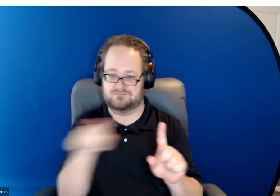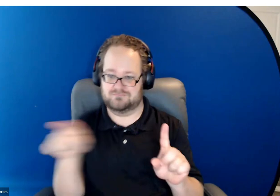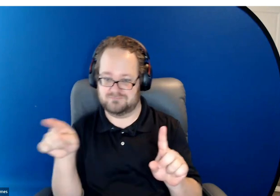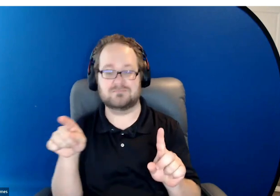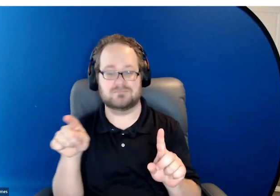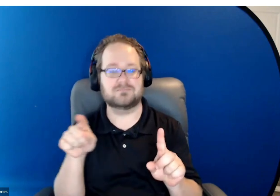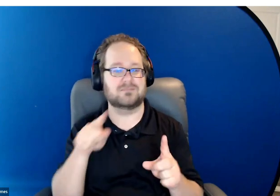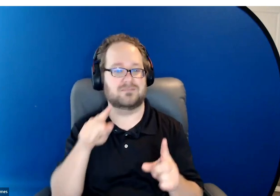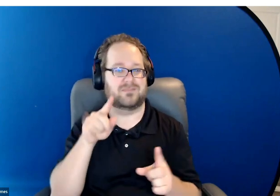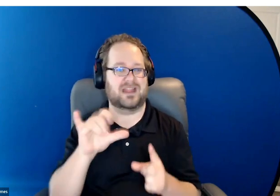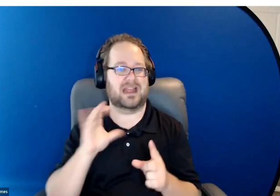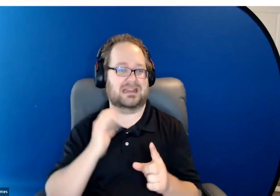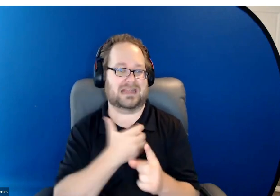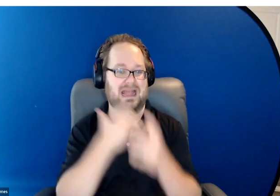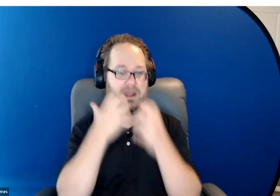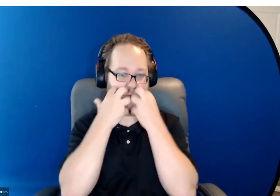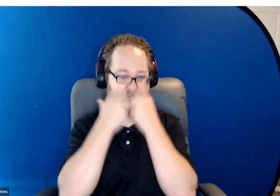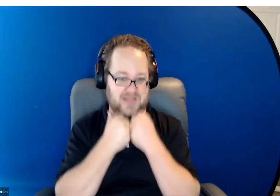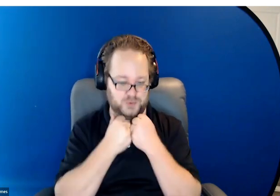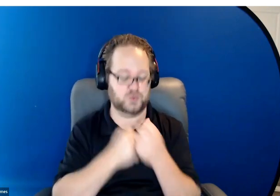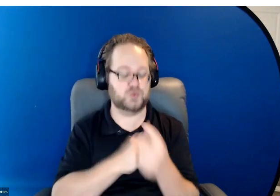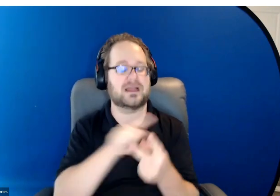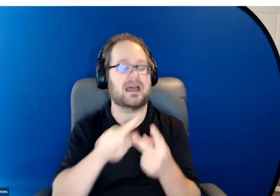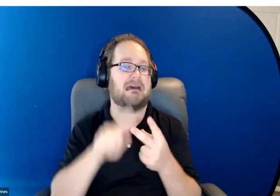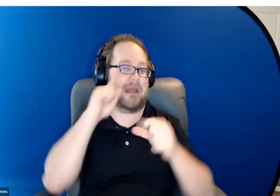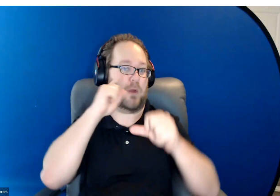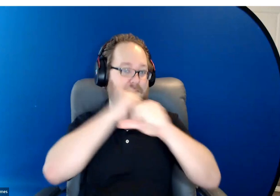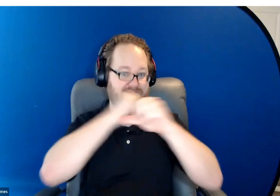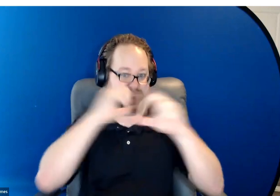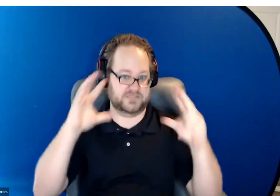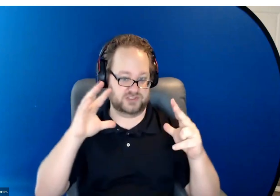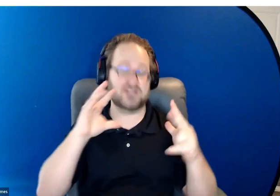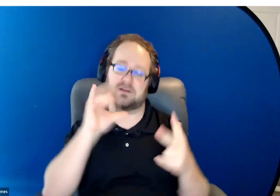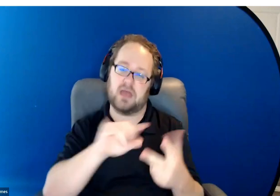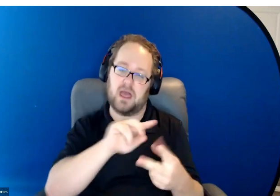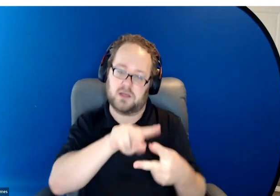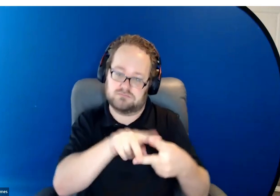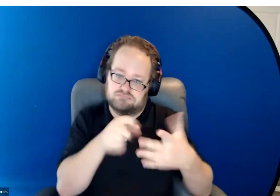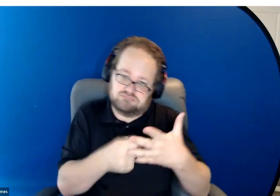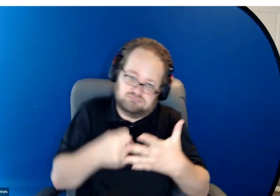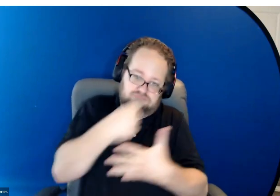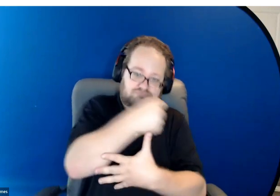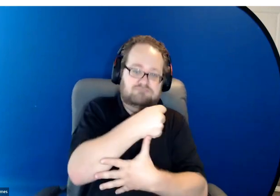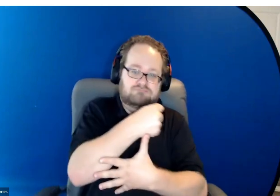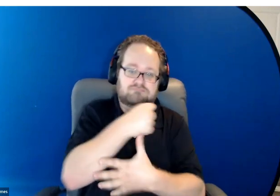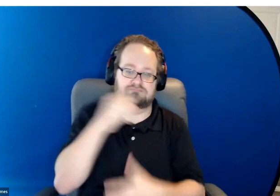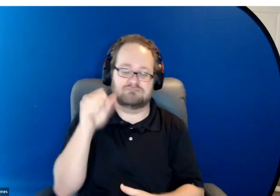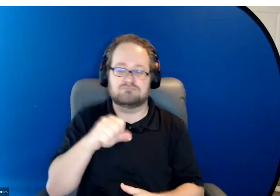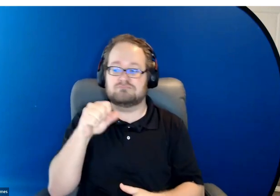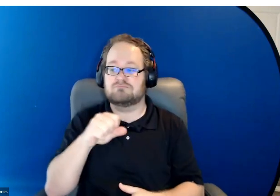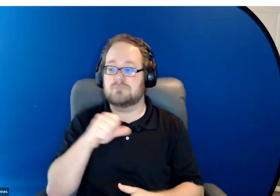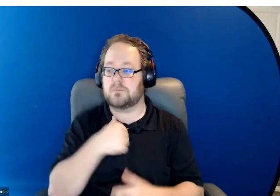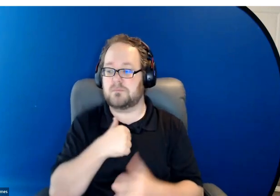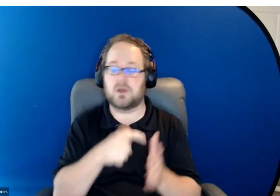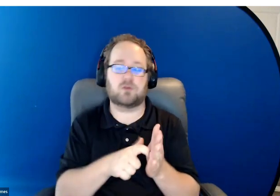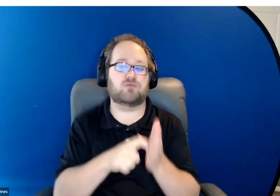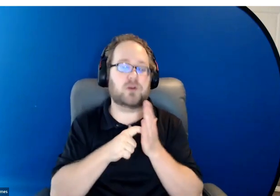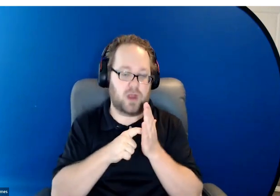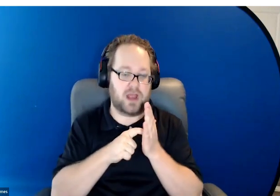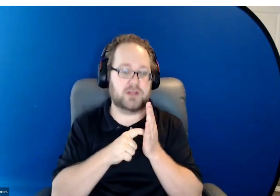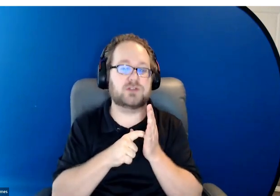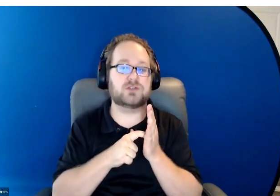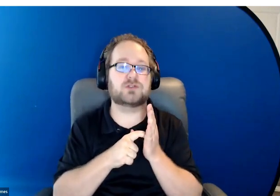in addition to our vision and our values, which are really at the center, we know that it takes a lot. There are a lot